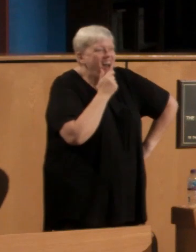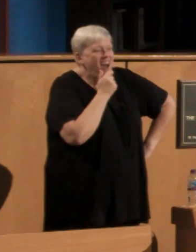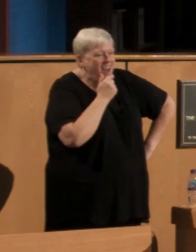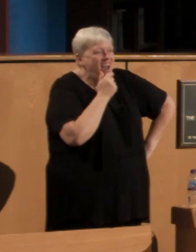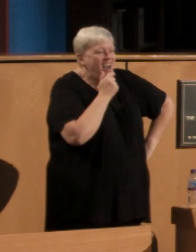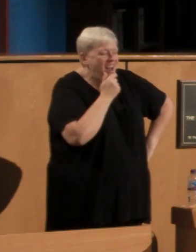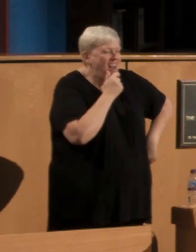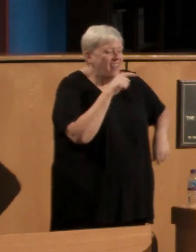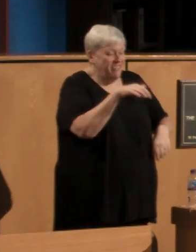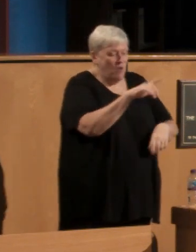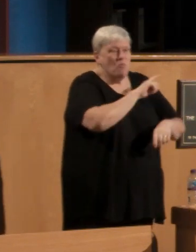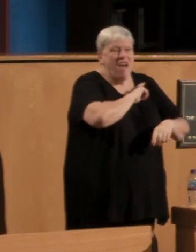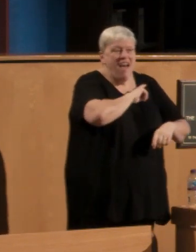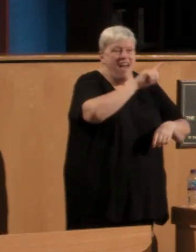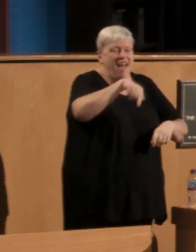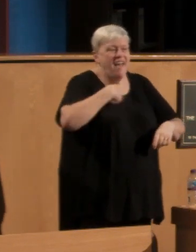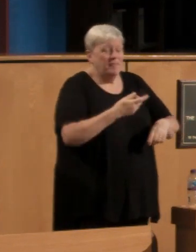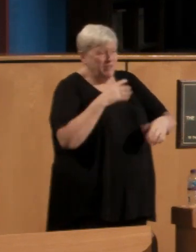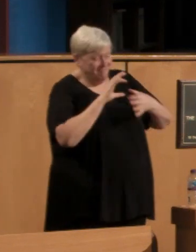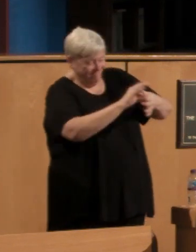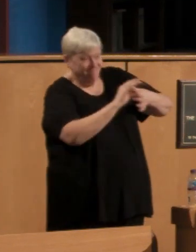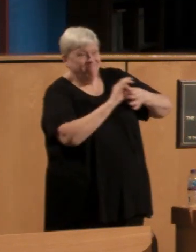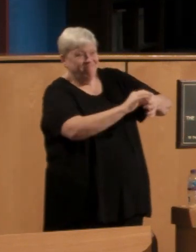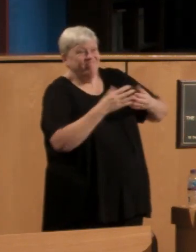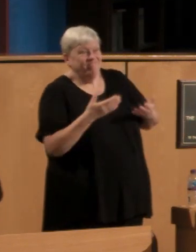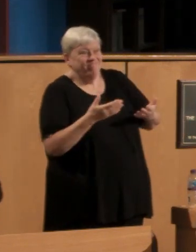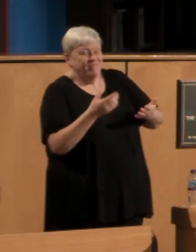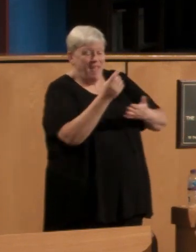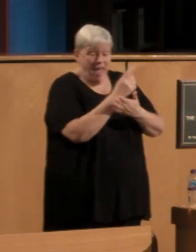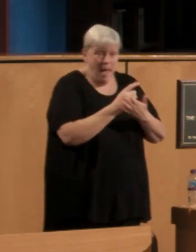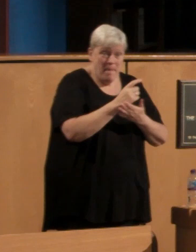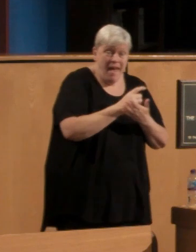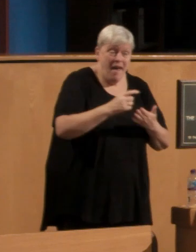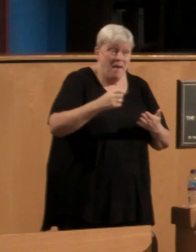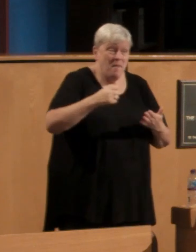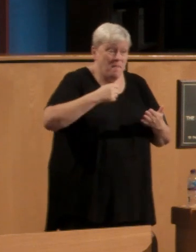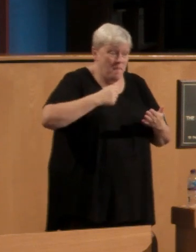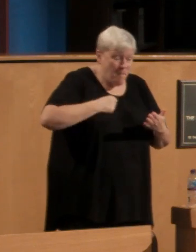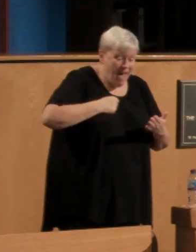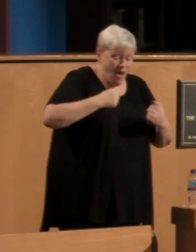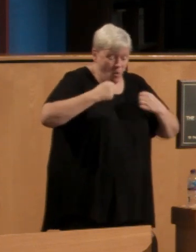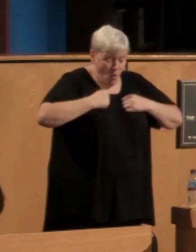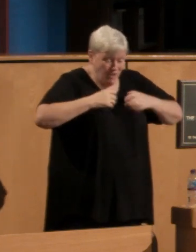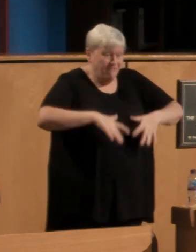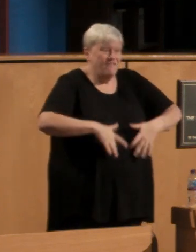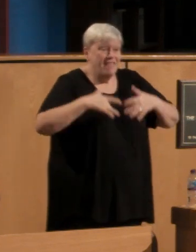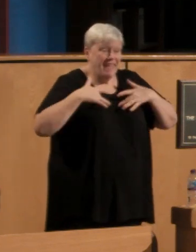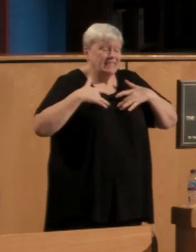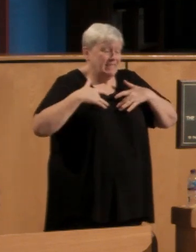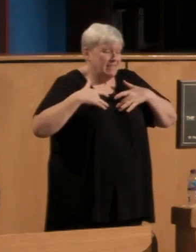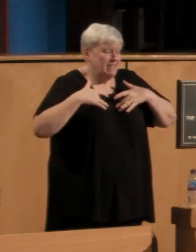they're in there because they speak to me, they speak about, like, my own feelings. So